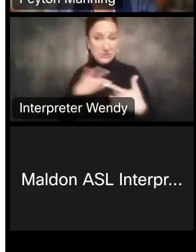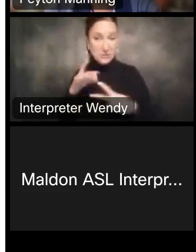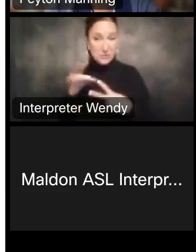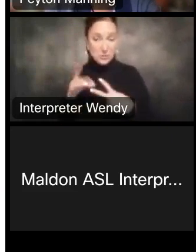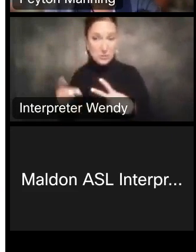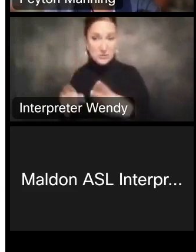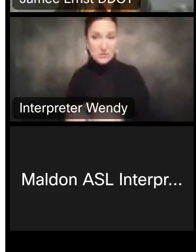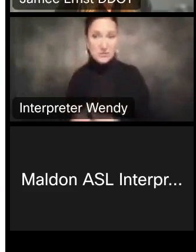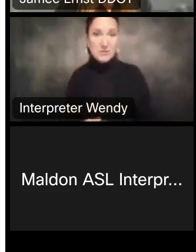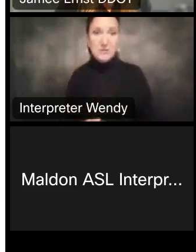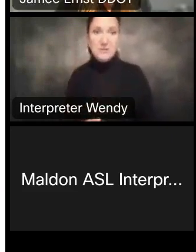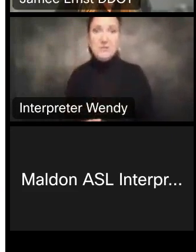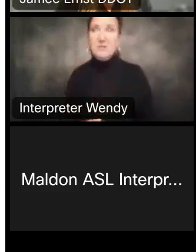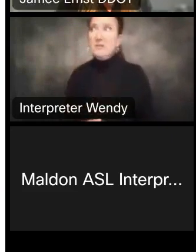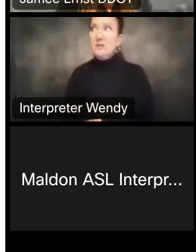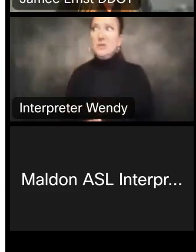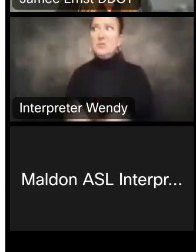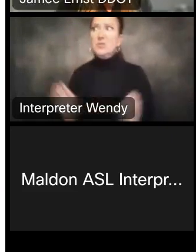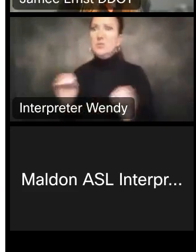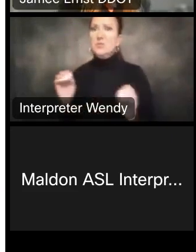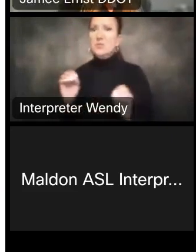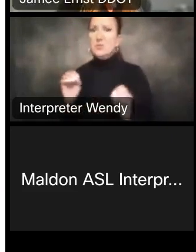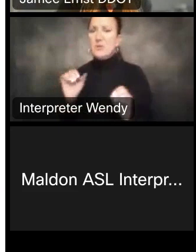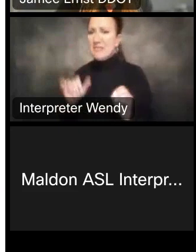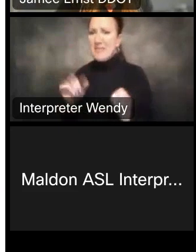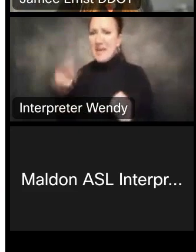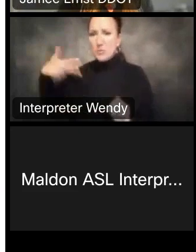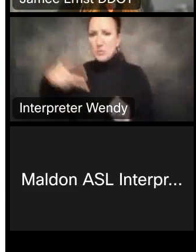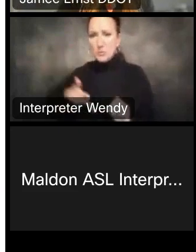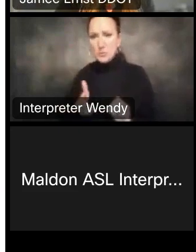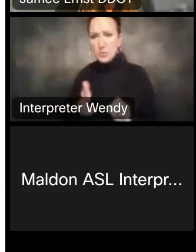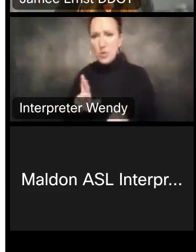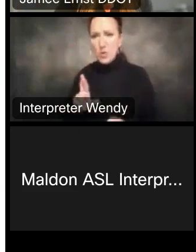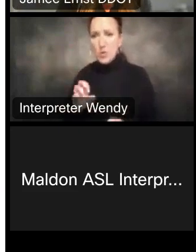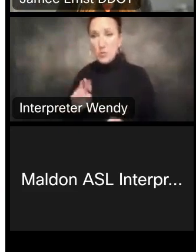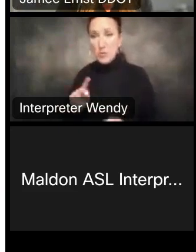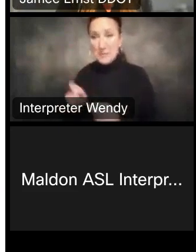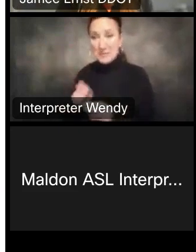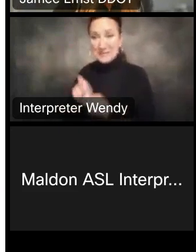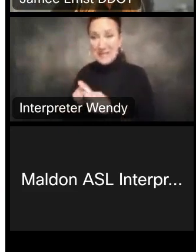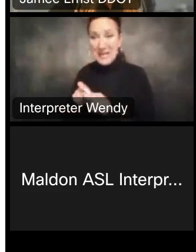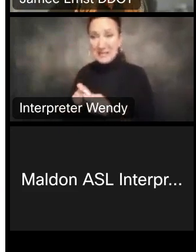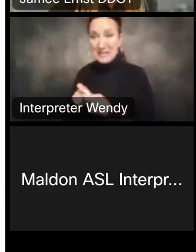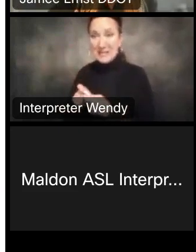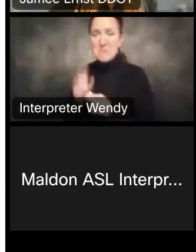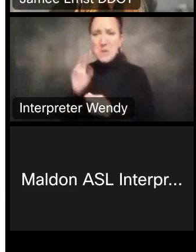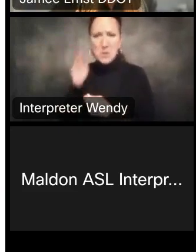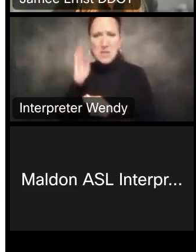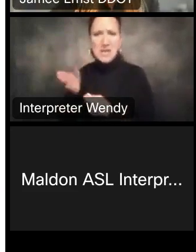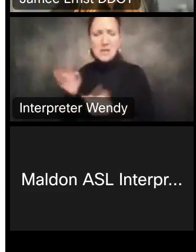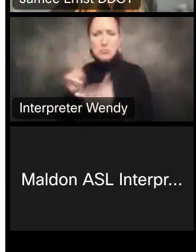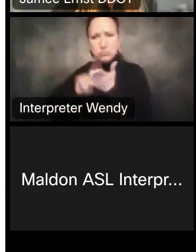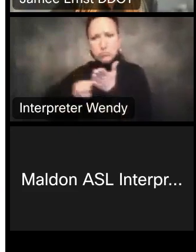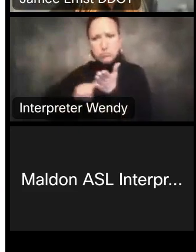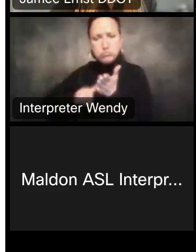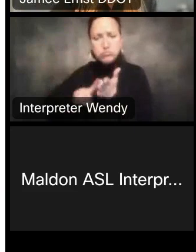To my knowledge, we haven't looked into that ramp specifically, but we can speak after, like Chris and I can speak after this meeting and